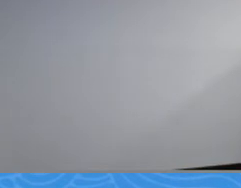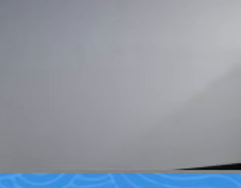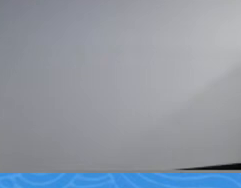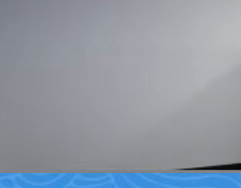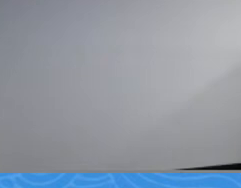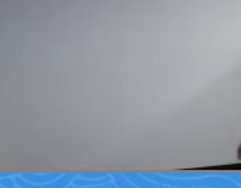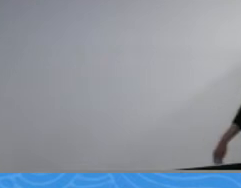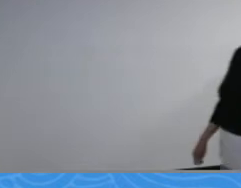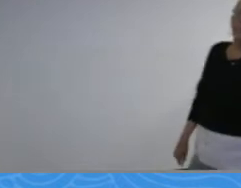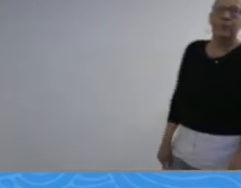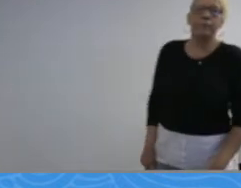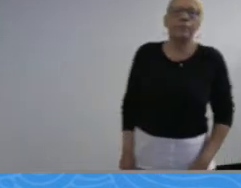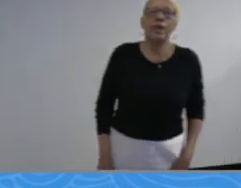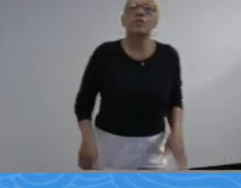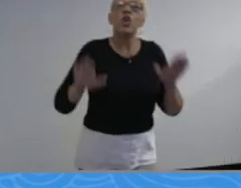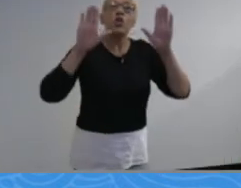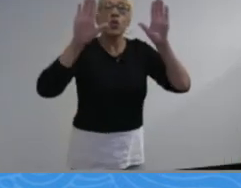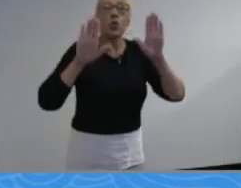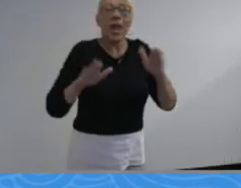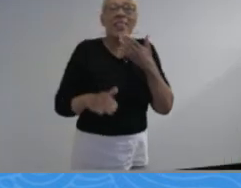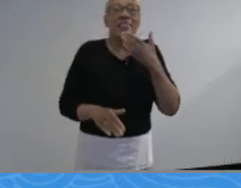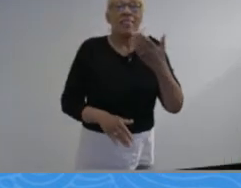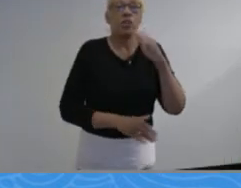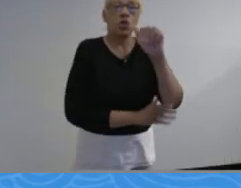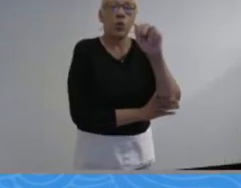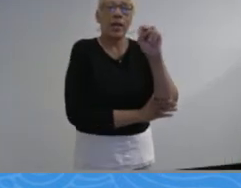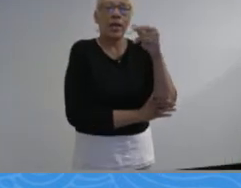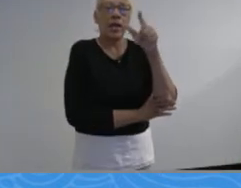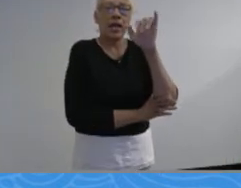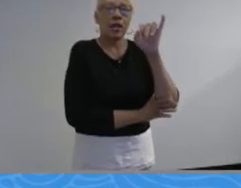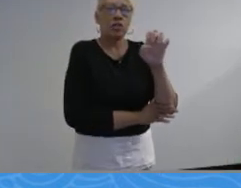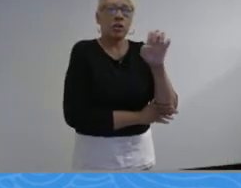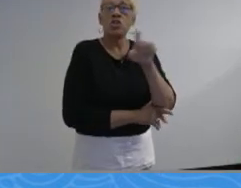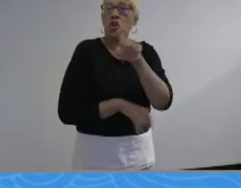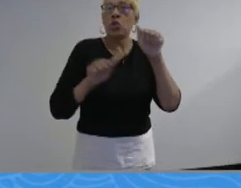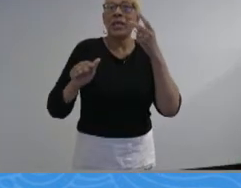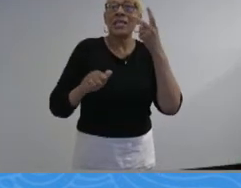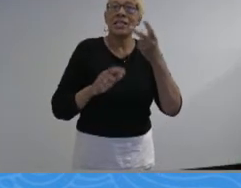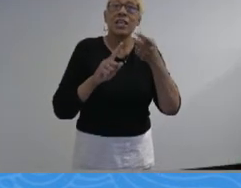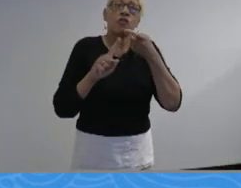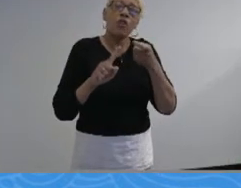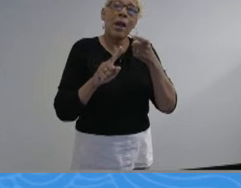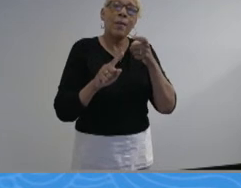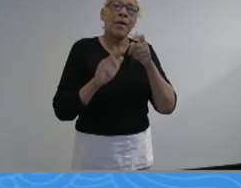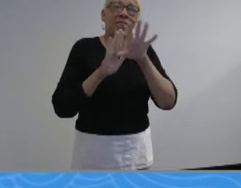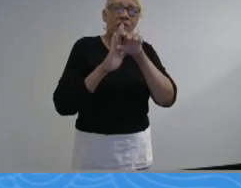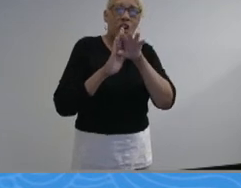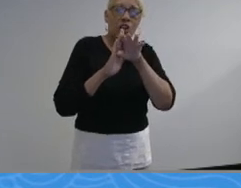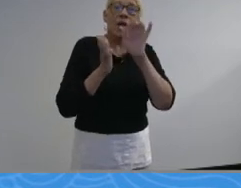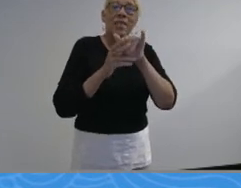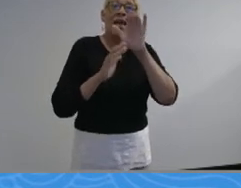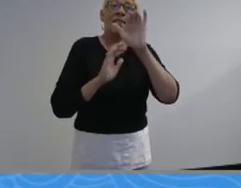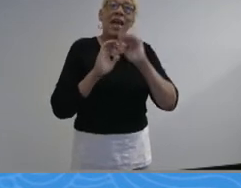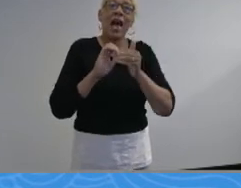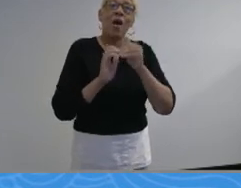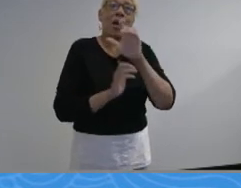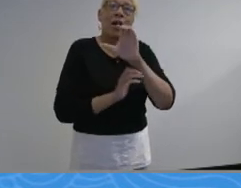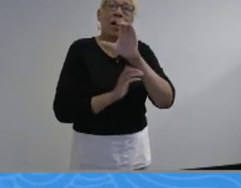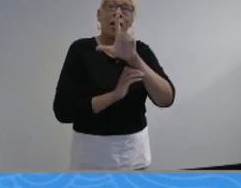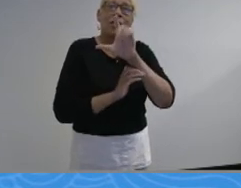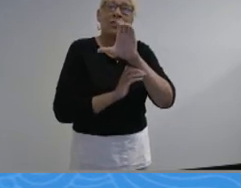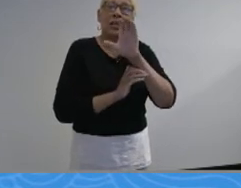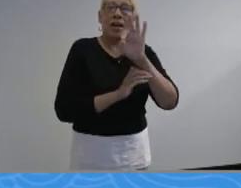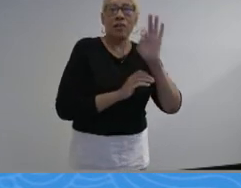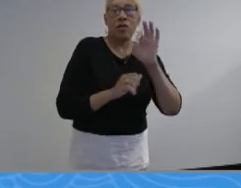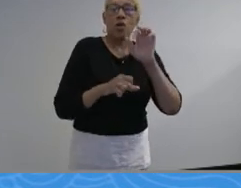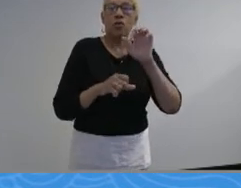Great, thank you, Angie. so as you could see through that video, that's how LCFF works. It's the largest source of